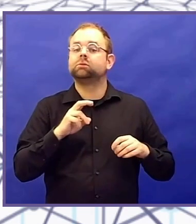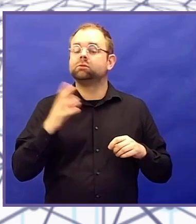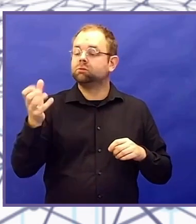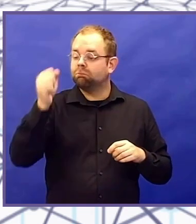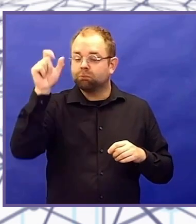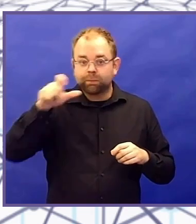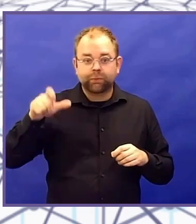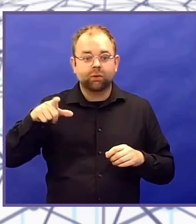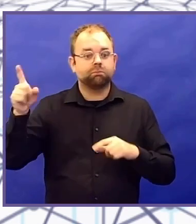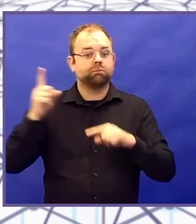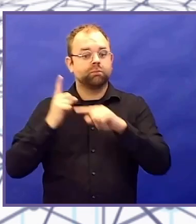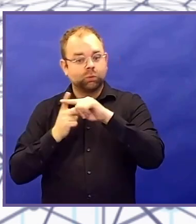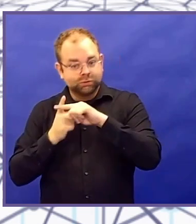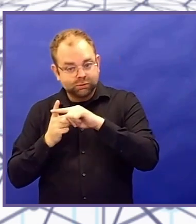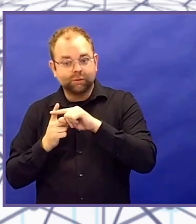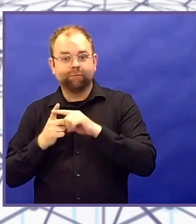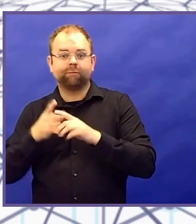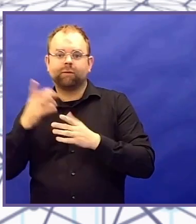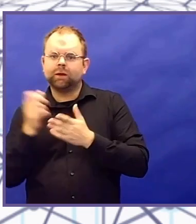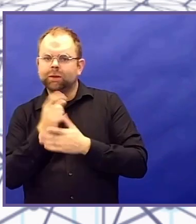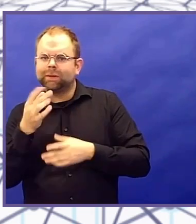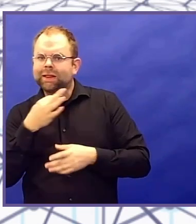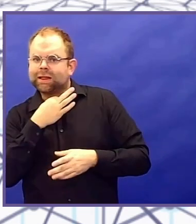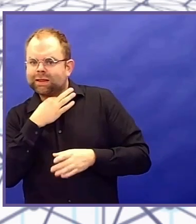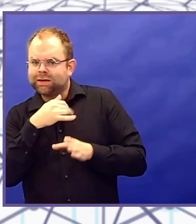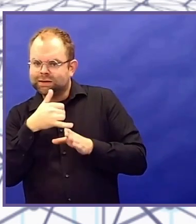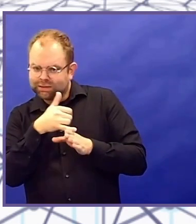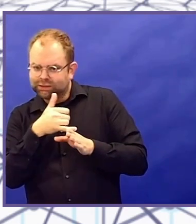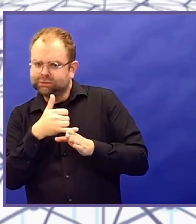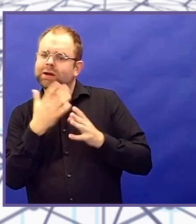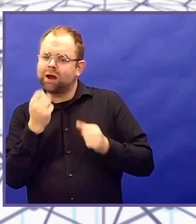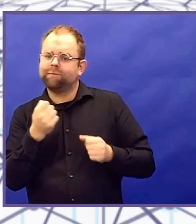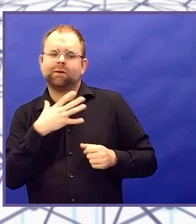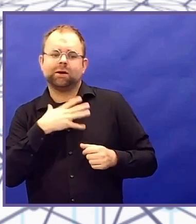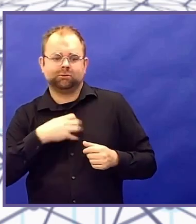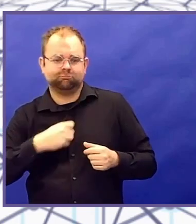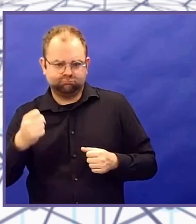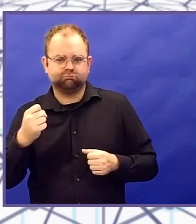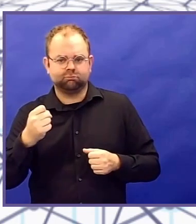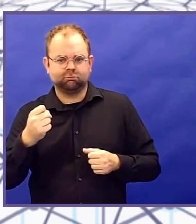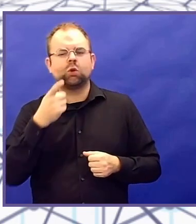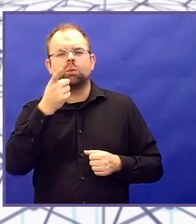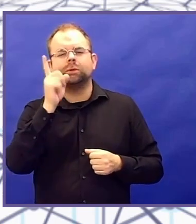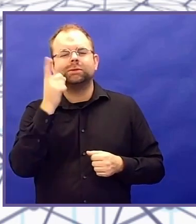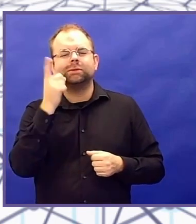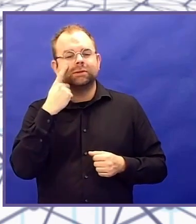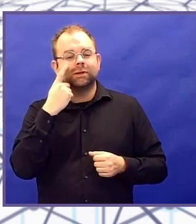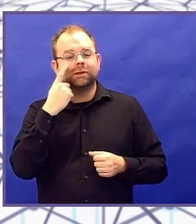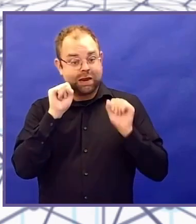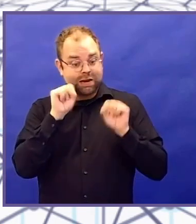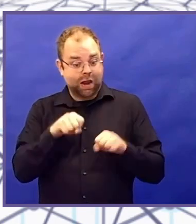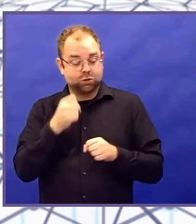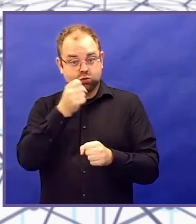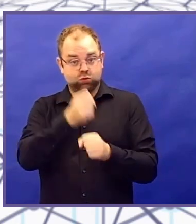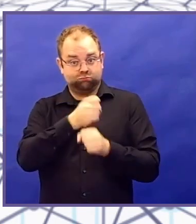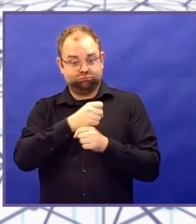are, and you're going to be hired in no time. Well, in 9 to 10 months.